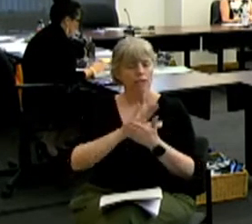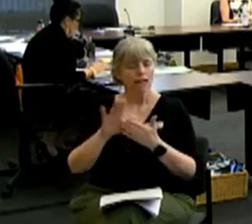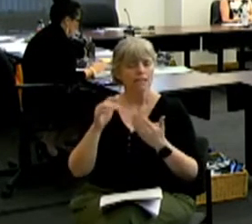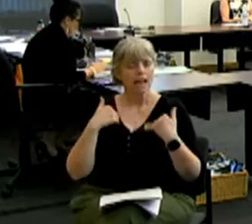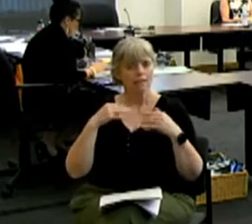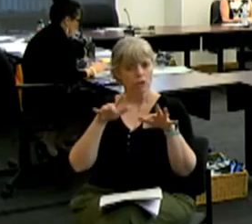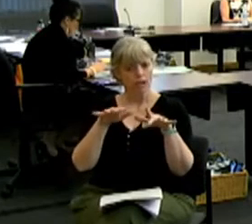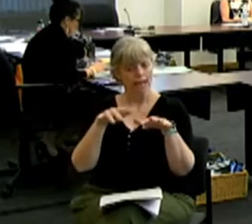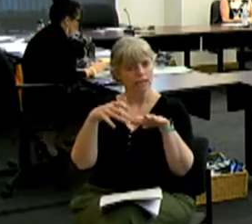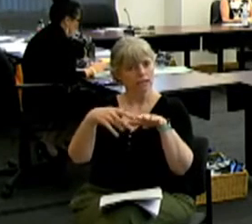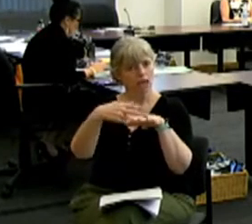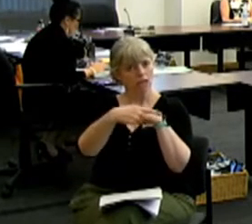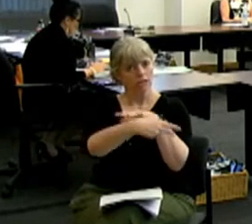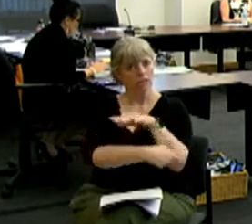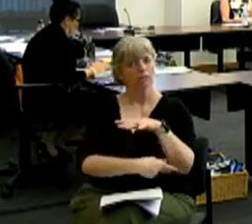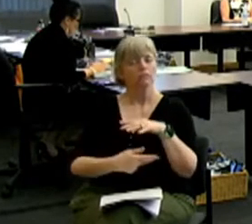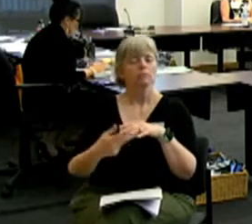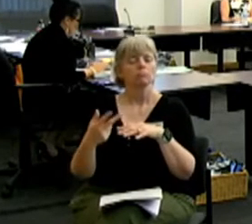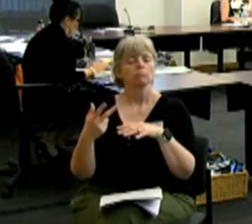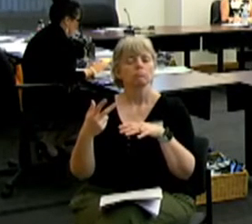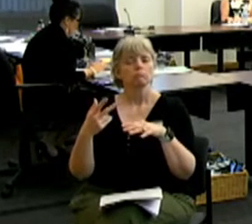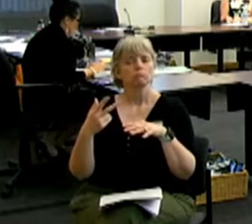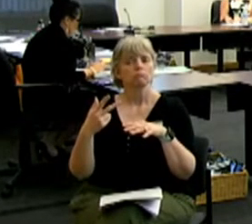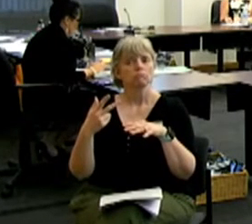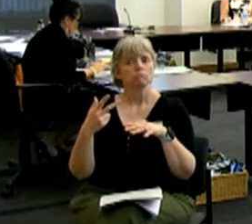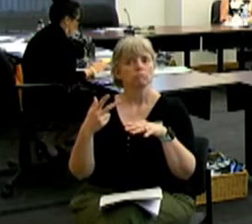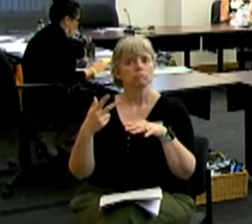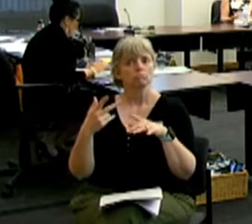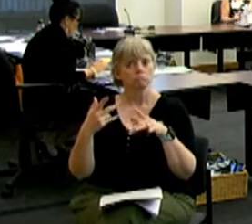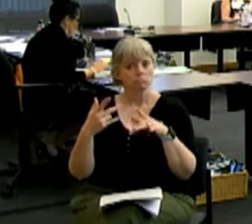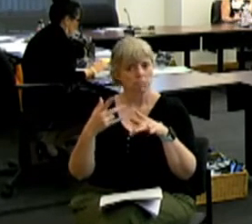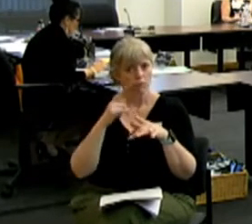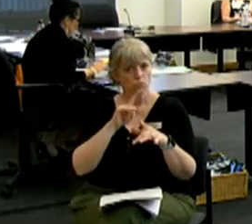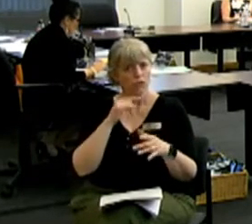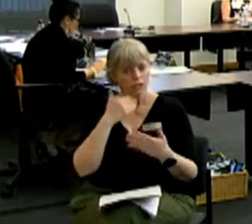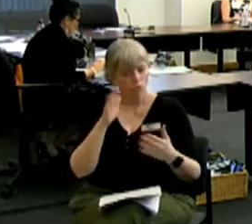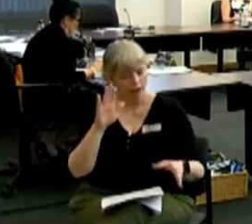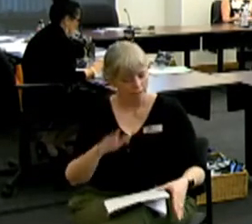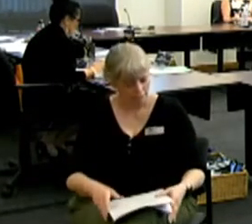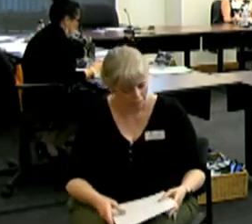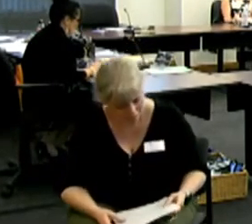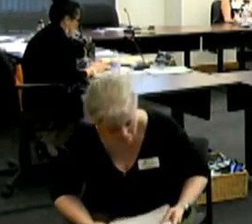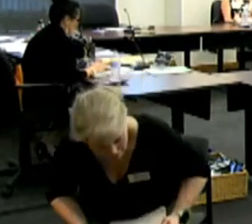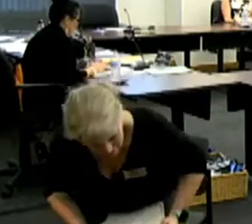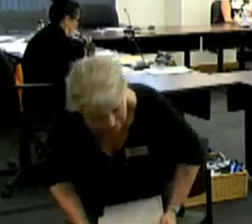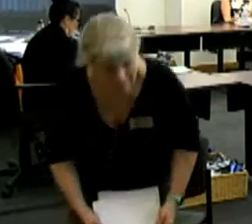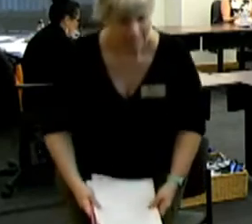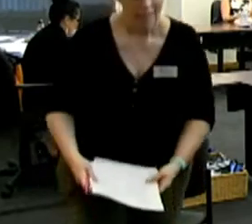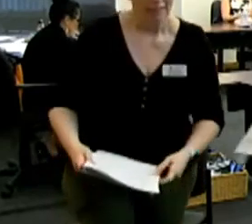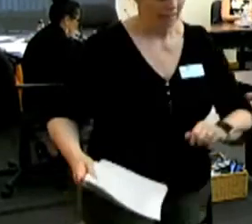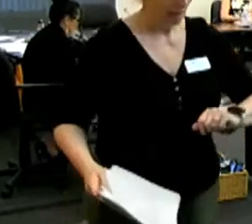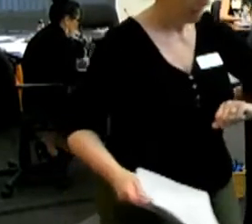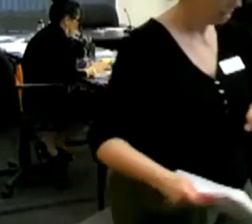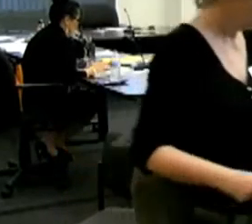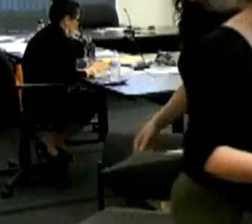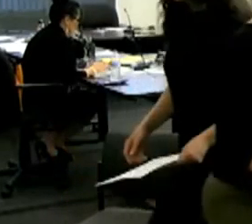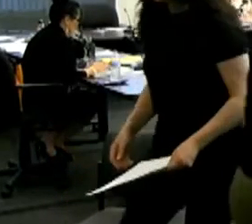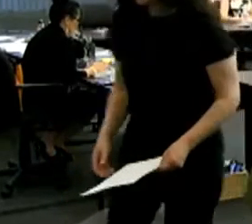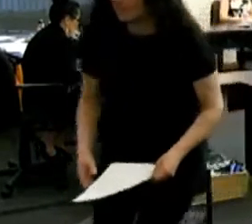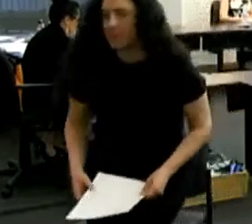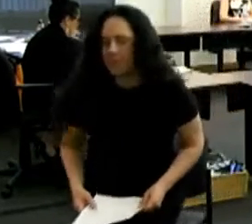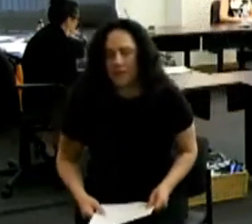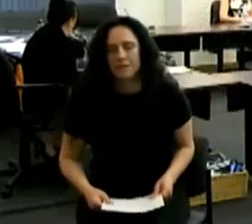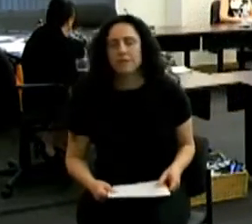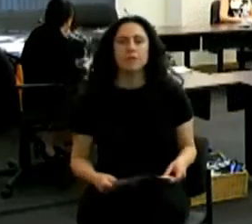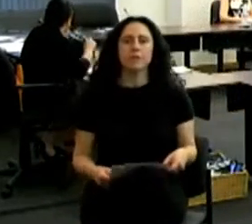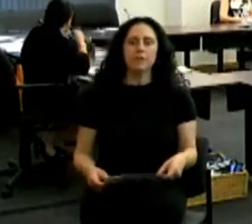to get their nails cut and get all the built up mud off of them. So that was pretty great. And then there was the journaling workshop, and that